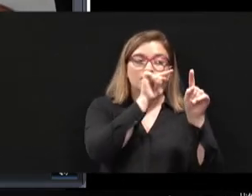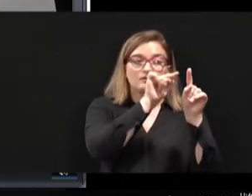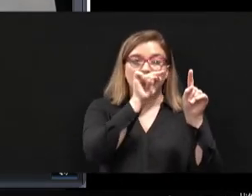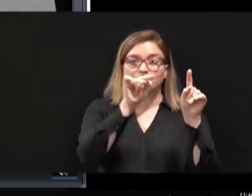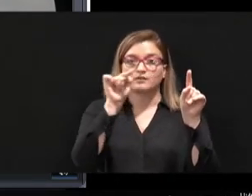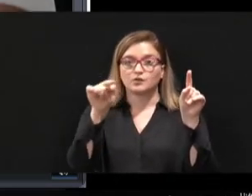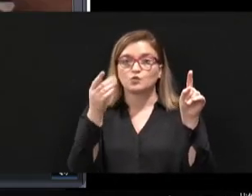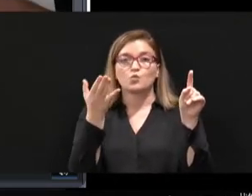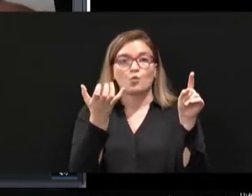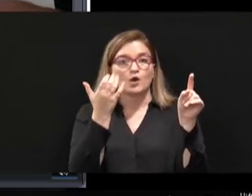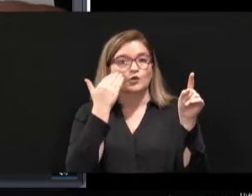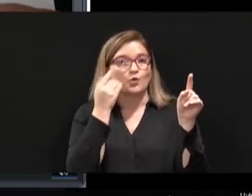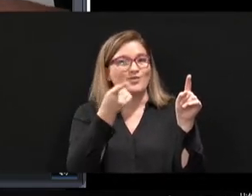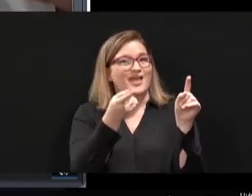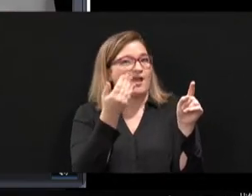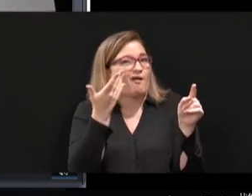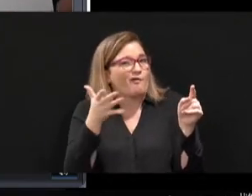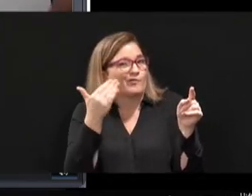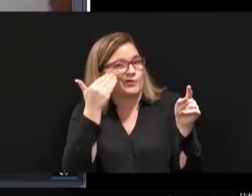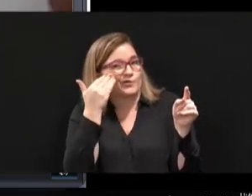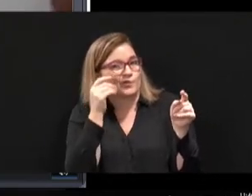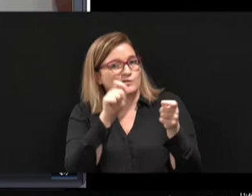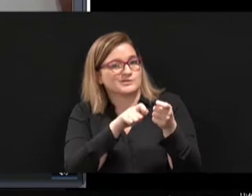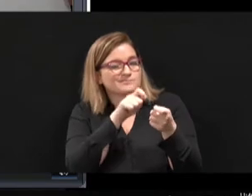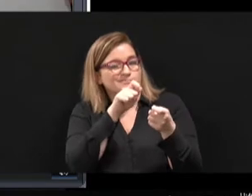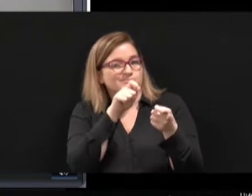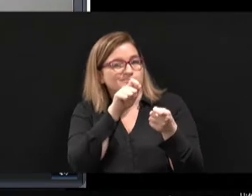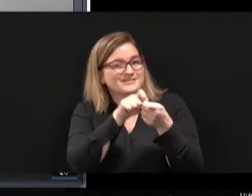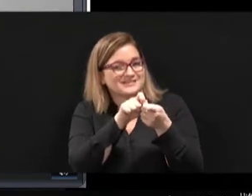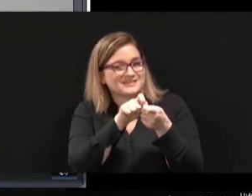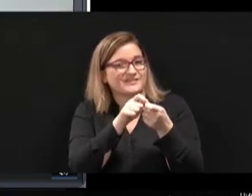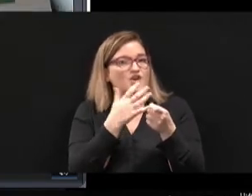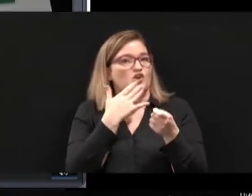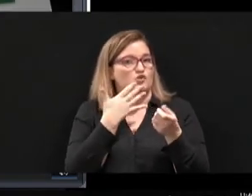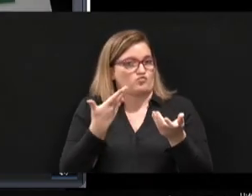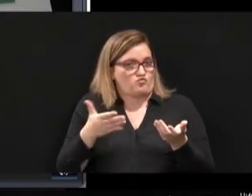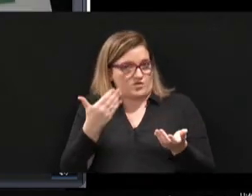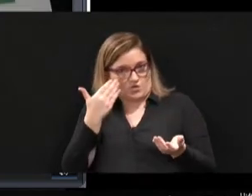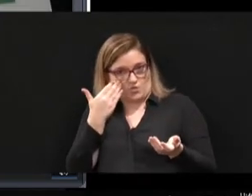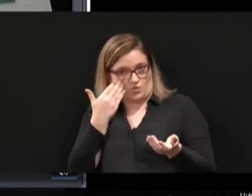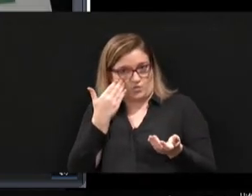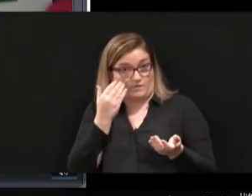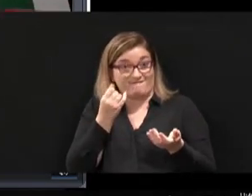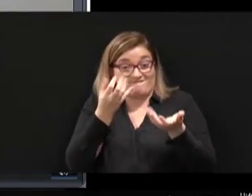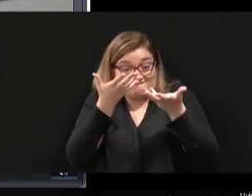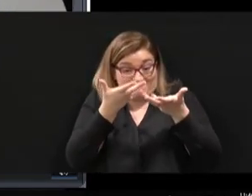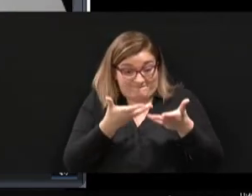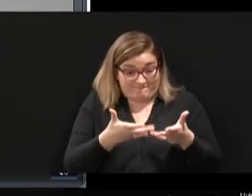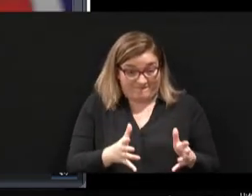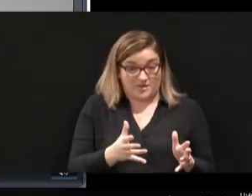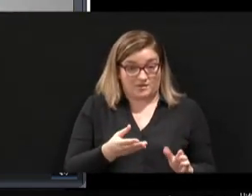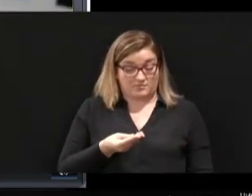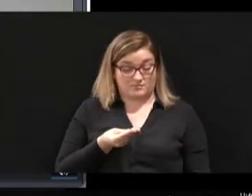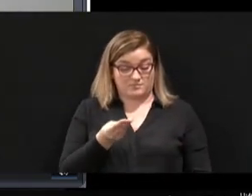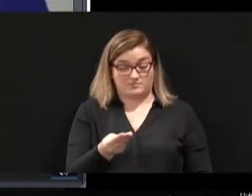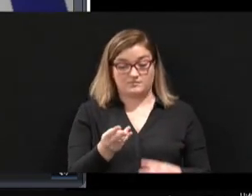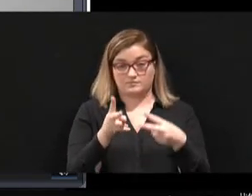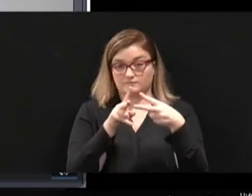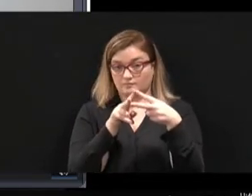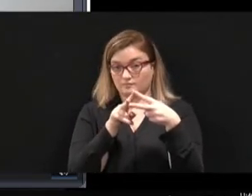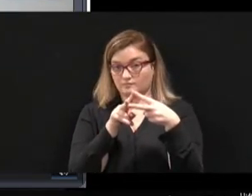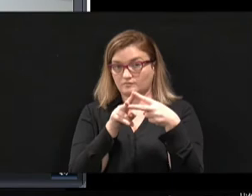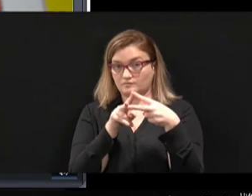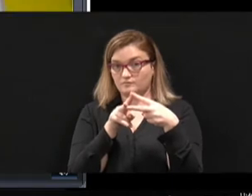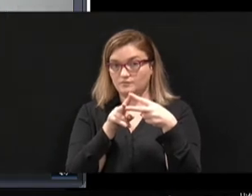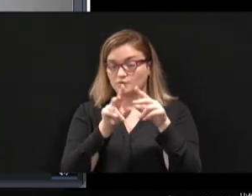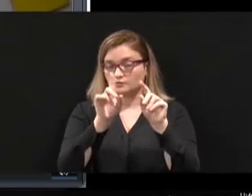those particular colors. Okay? Once you do that, you're going to give, there's two forms. For some reason, I